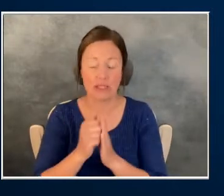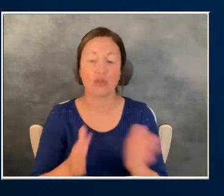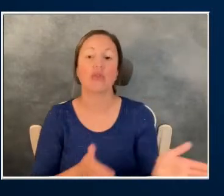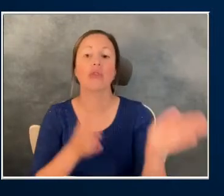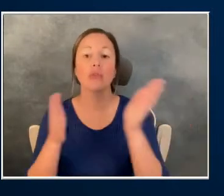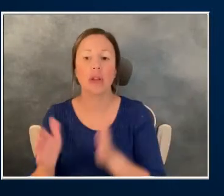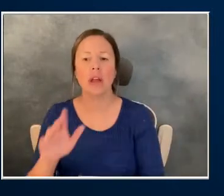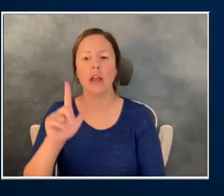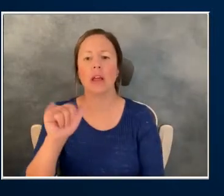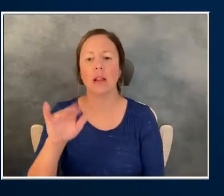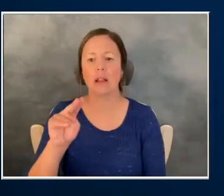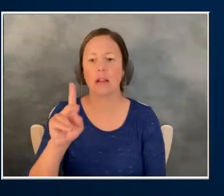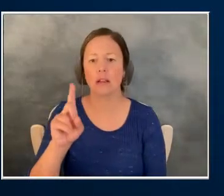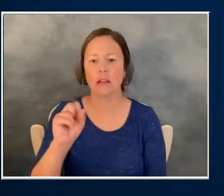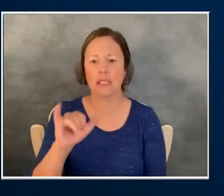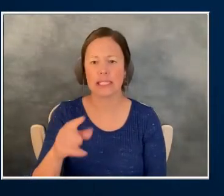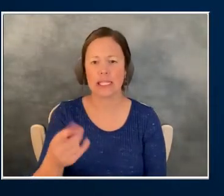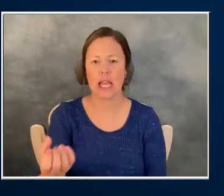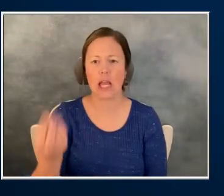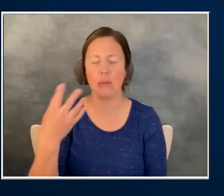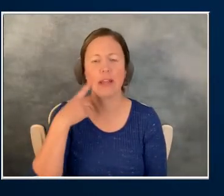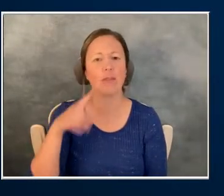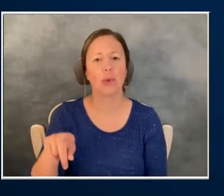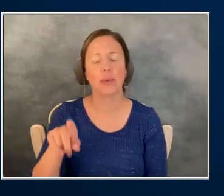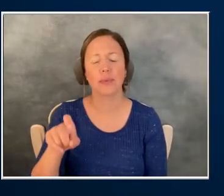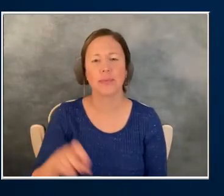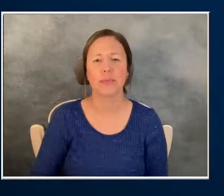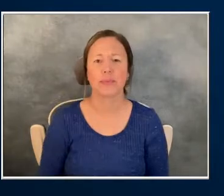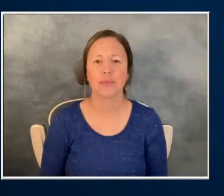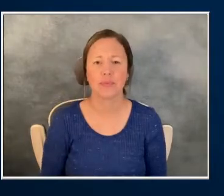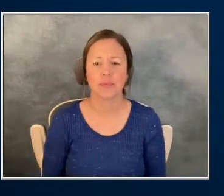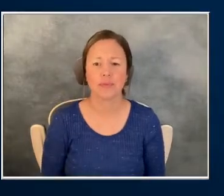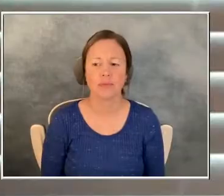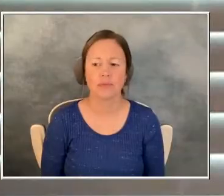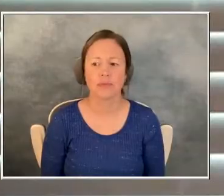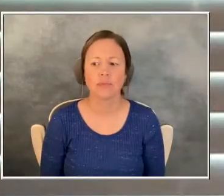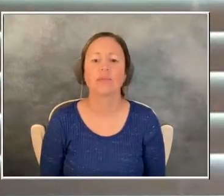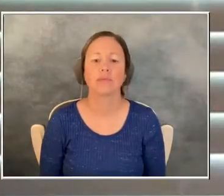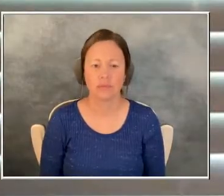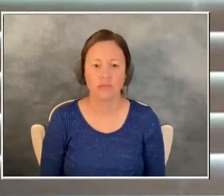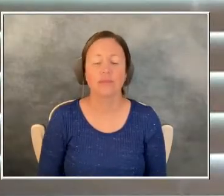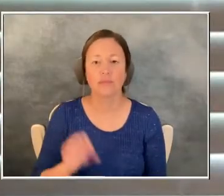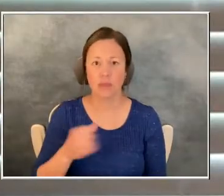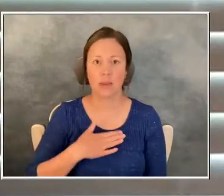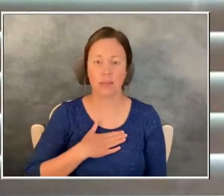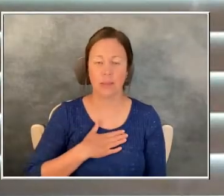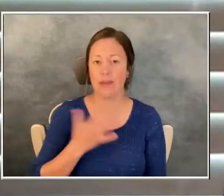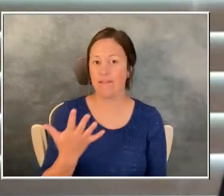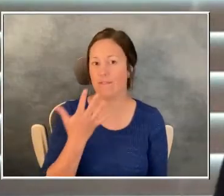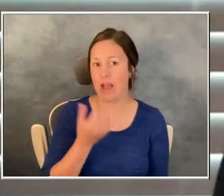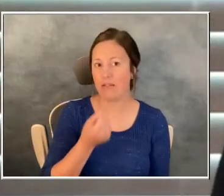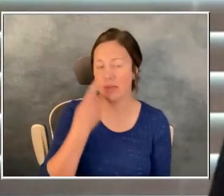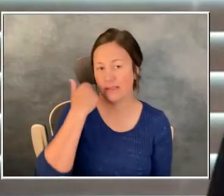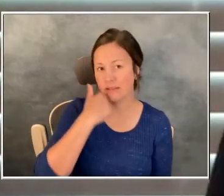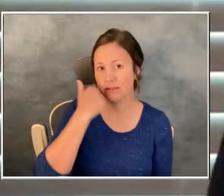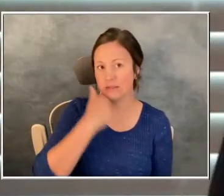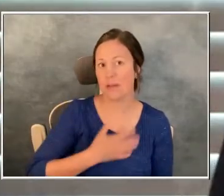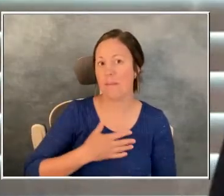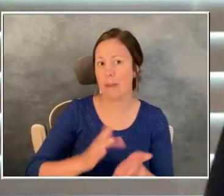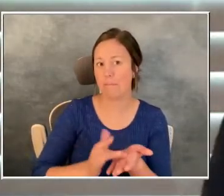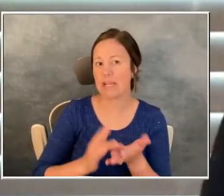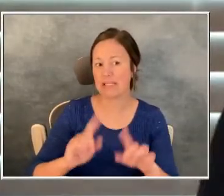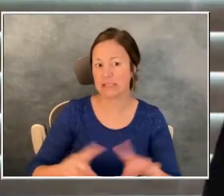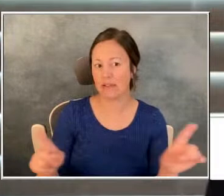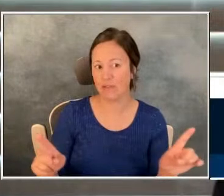Right. Lindsay, what about you? Yeah, so I take 5 pills a day, and my drugs are a little bit different.